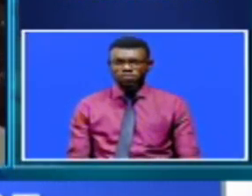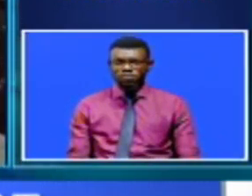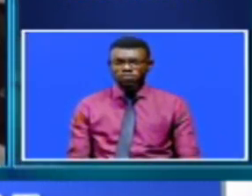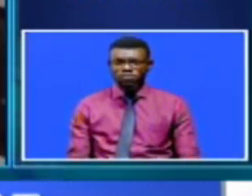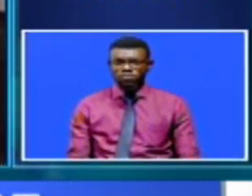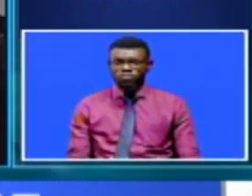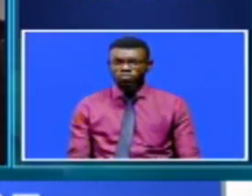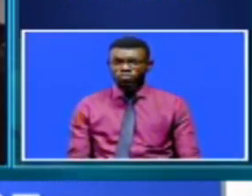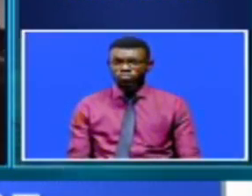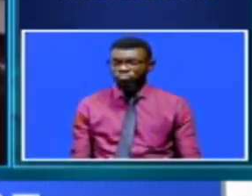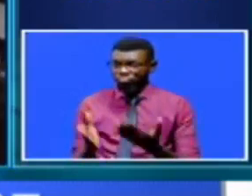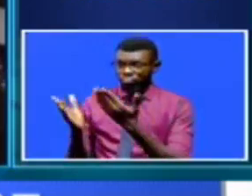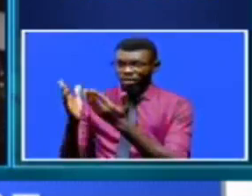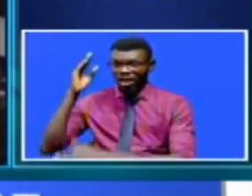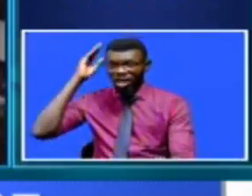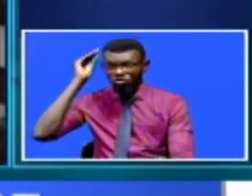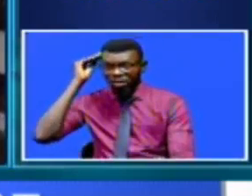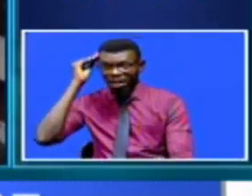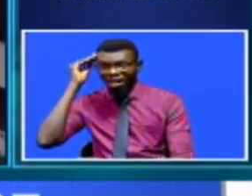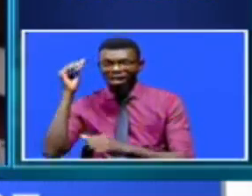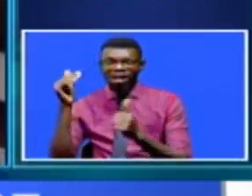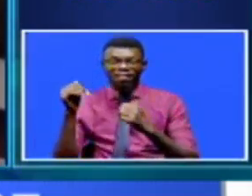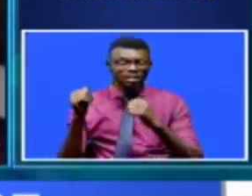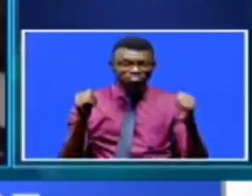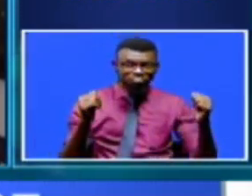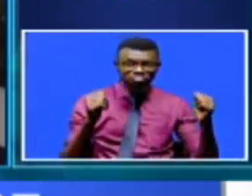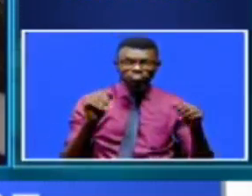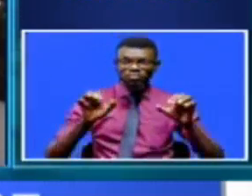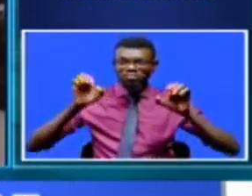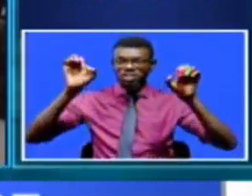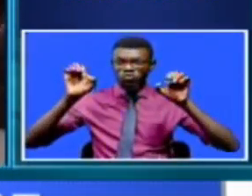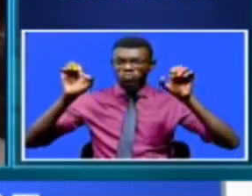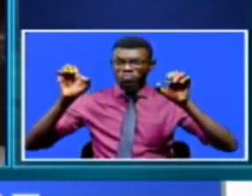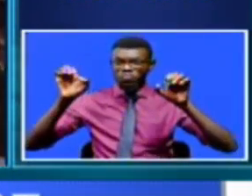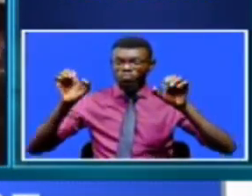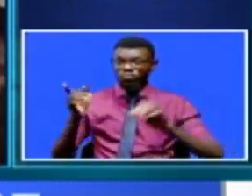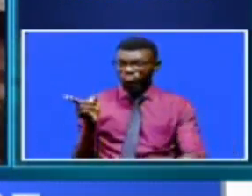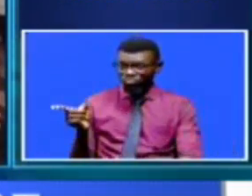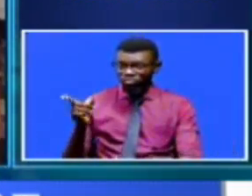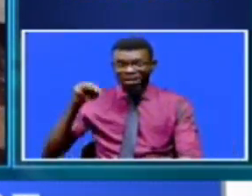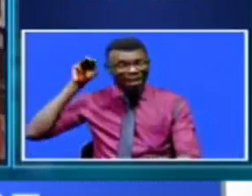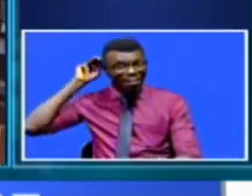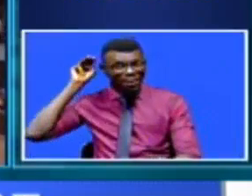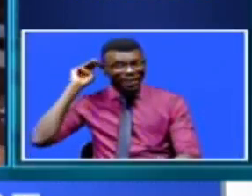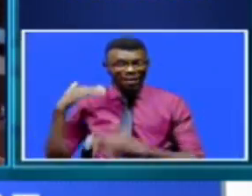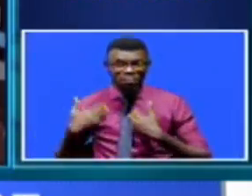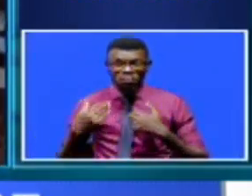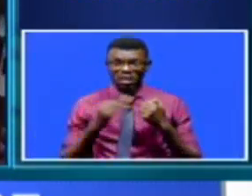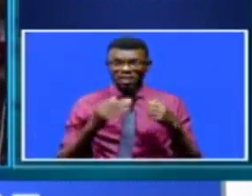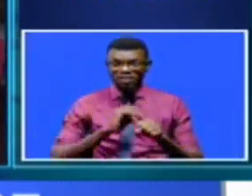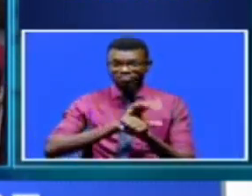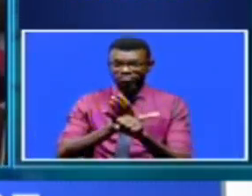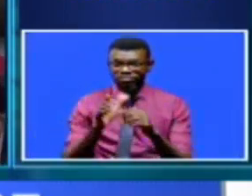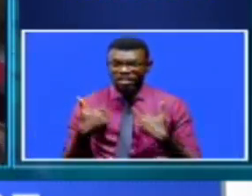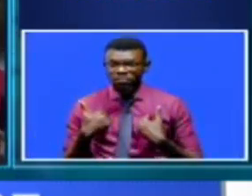On one side, Somalia, on the other, Ethiopia. The border county of Mandera has 8 COVID-19 cases, 2 of